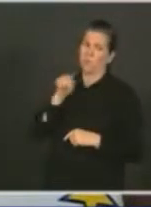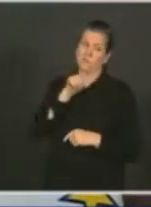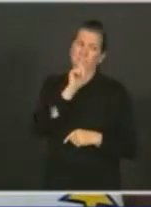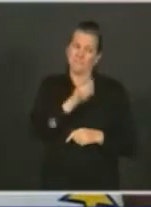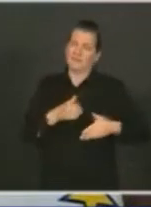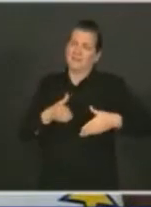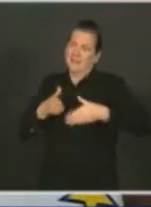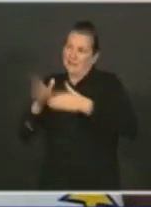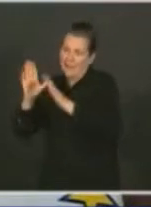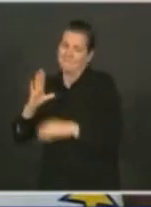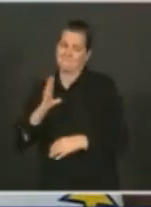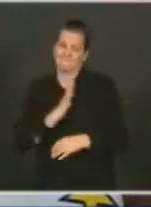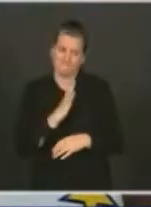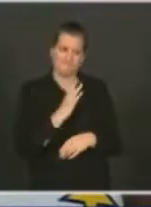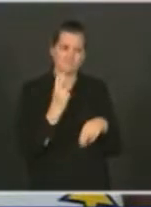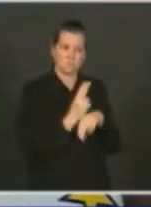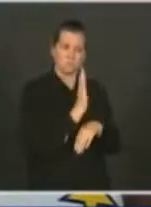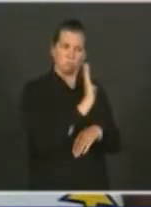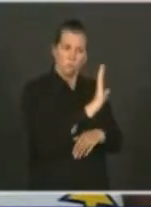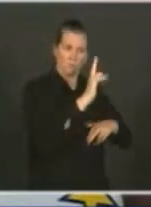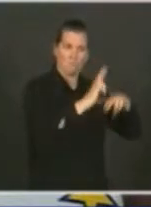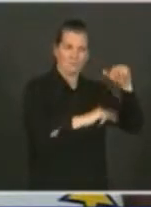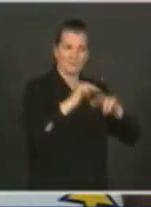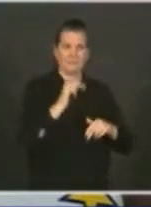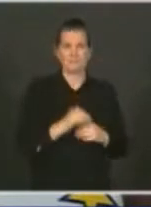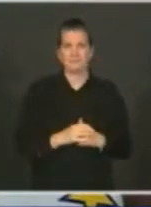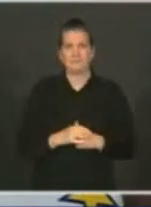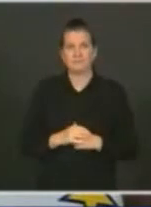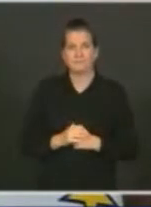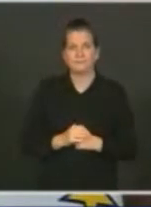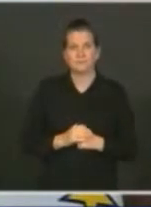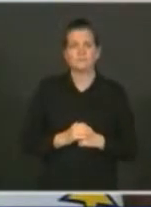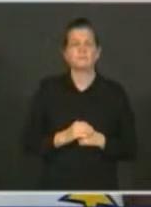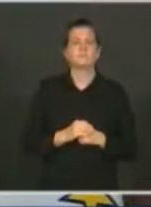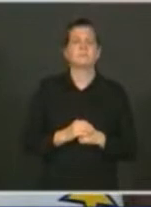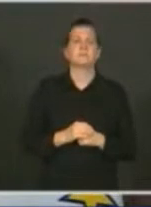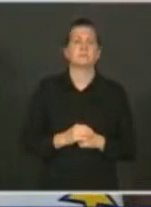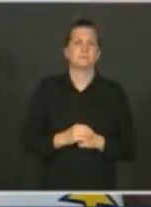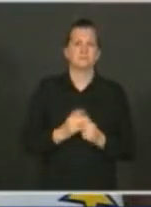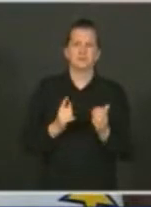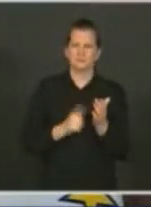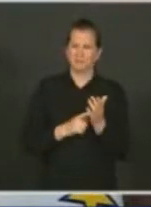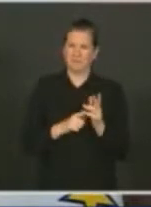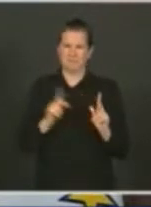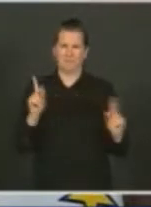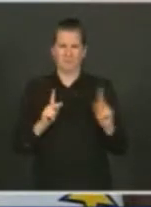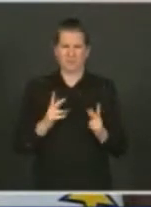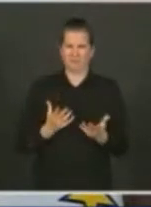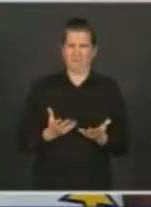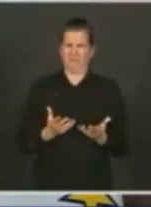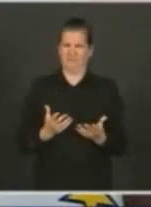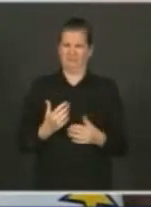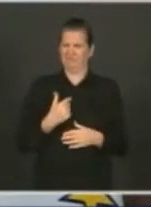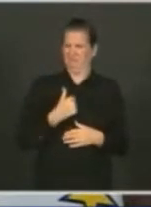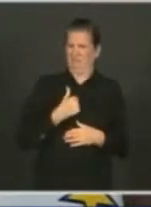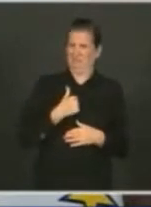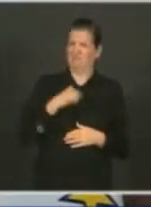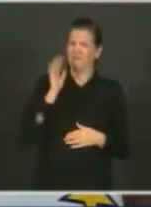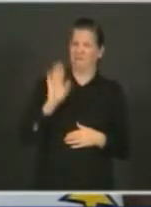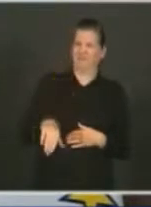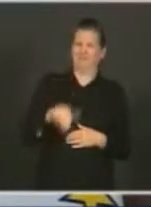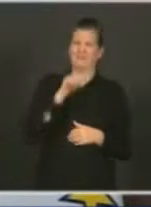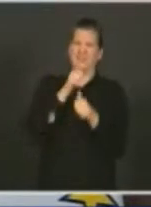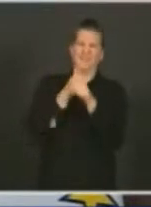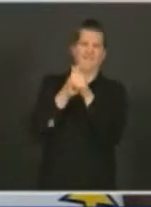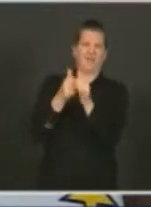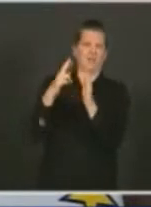Sometimes I wonder, I hear from people who say they're just not going to follow the rules. It doesn't